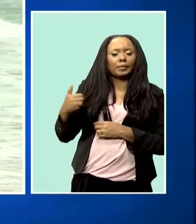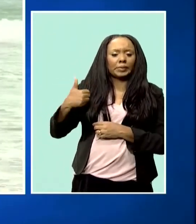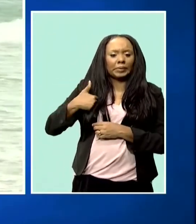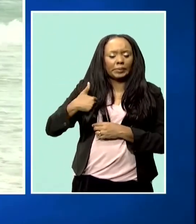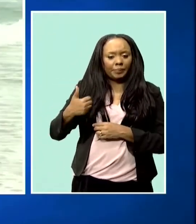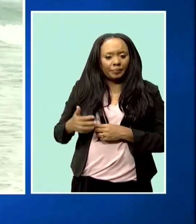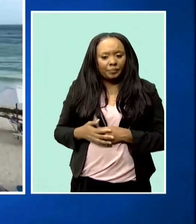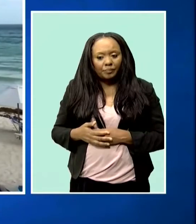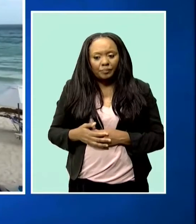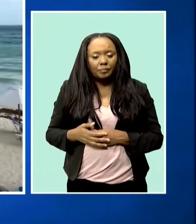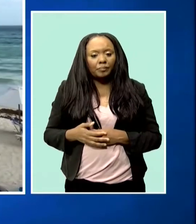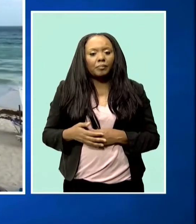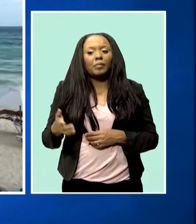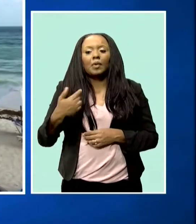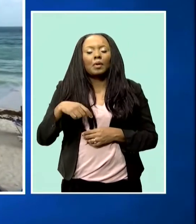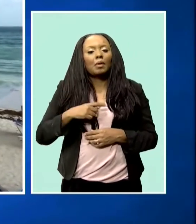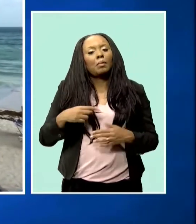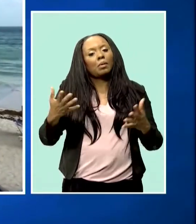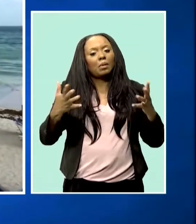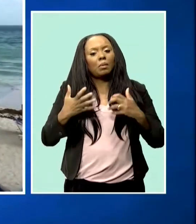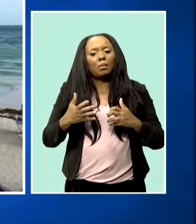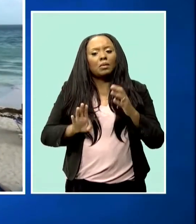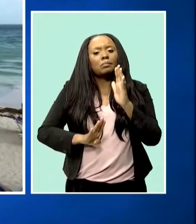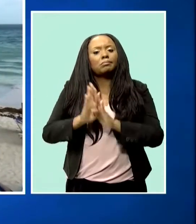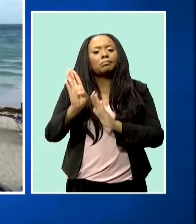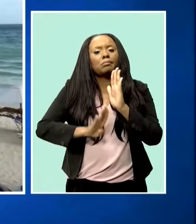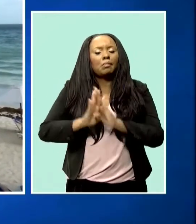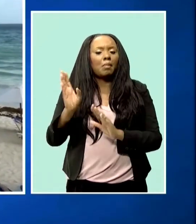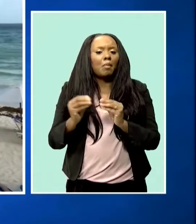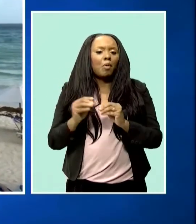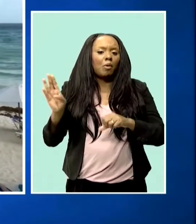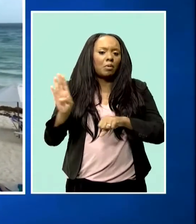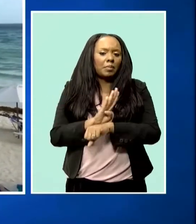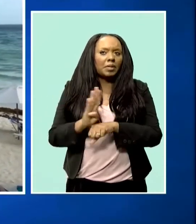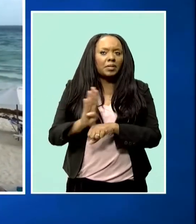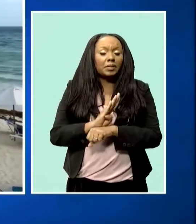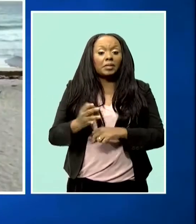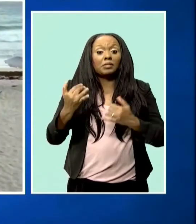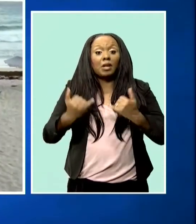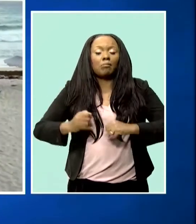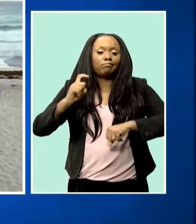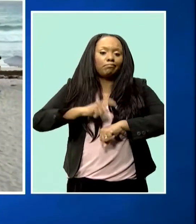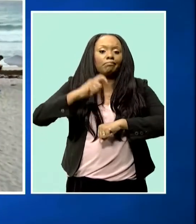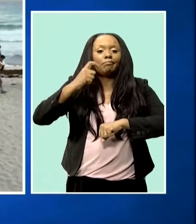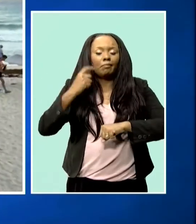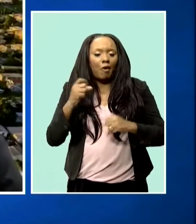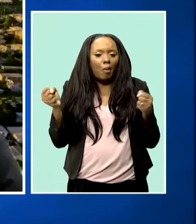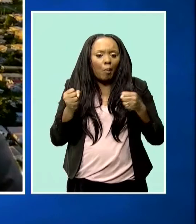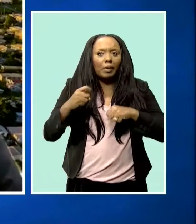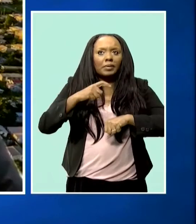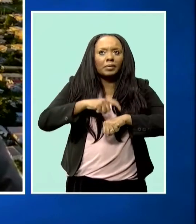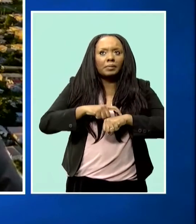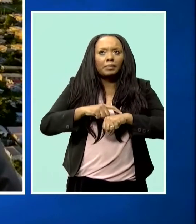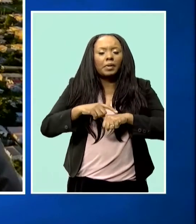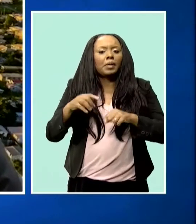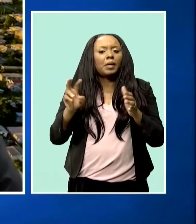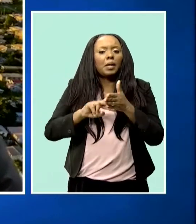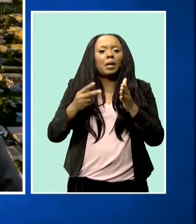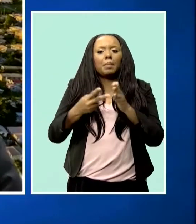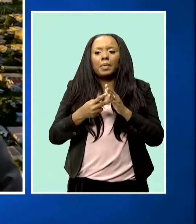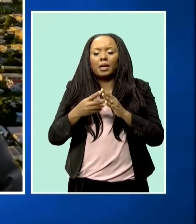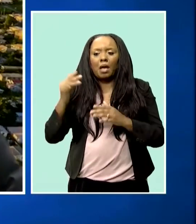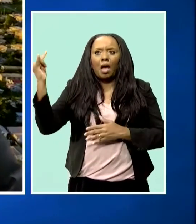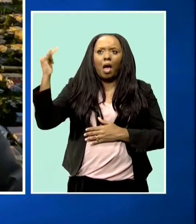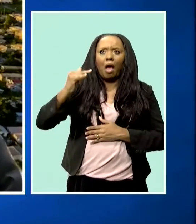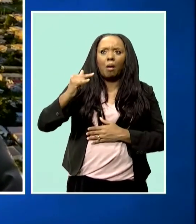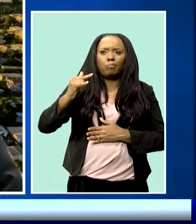grow business behind the gateway in Western Canada is quite ripe for the coming winter season. What this means for us certainly is the connectivity back into Toronto